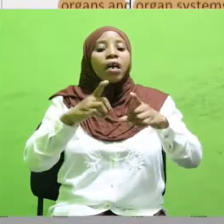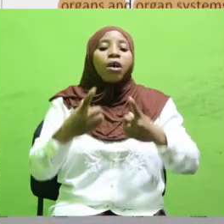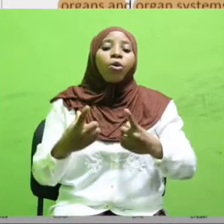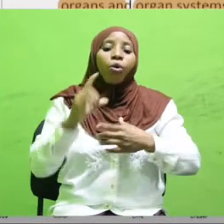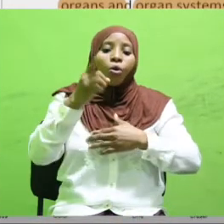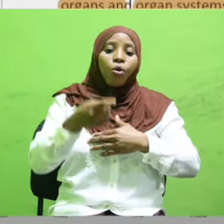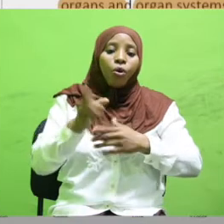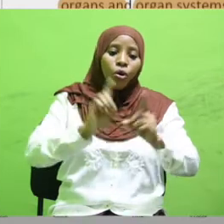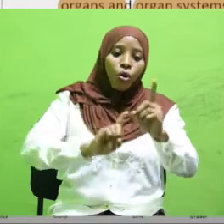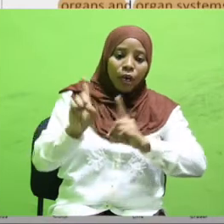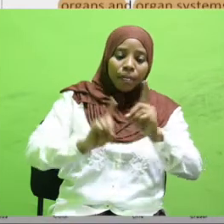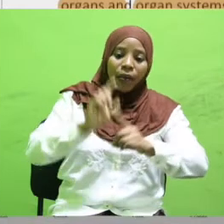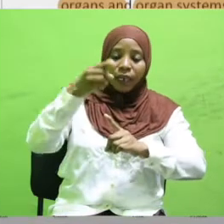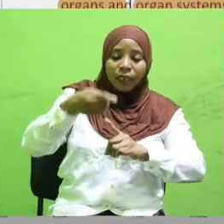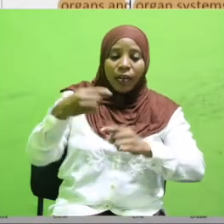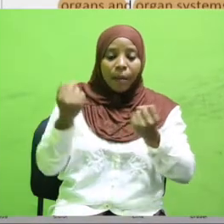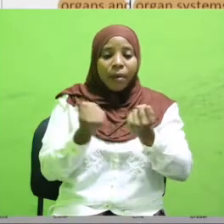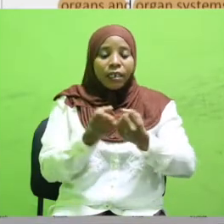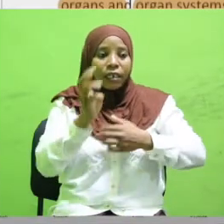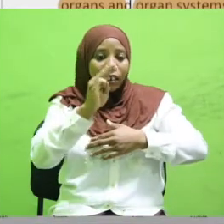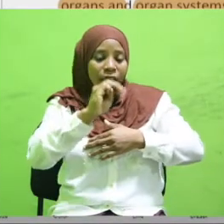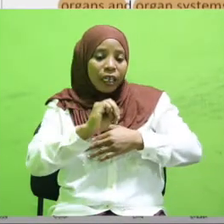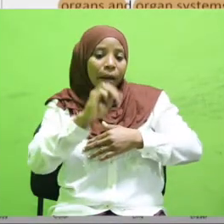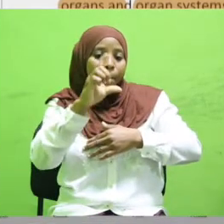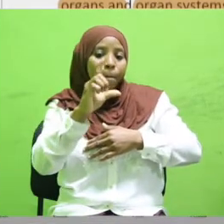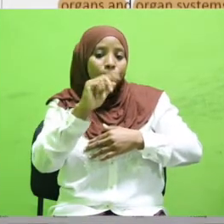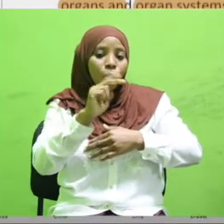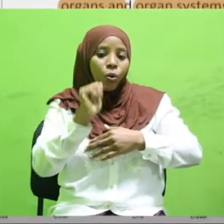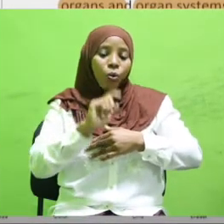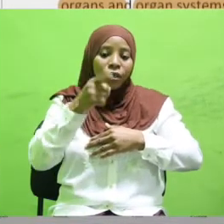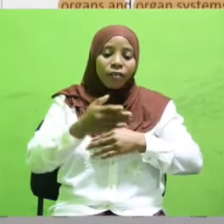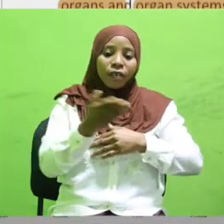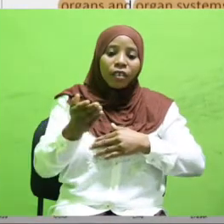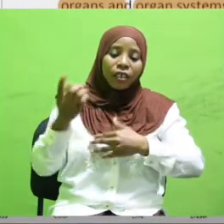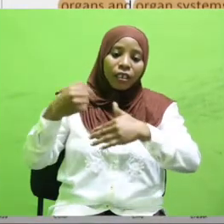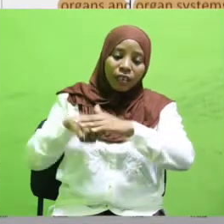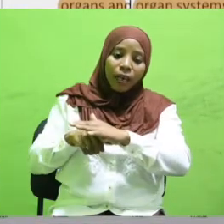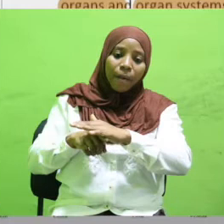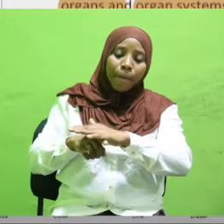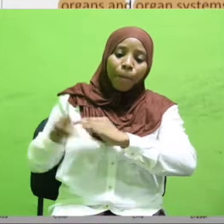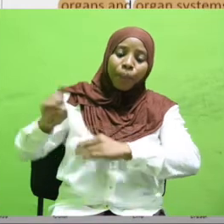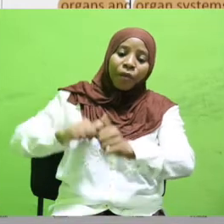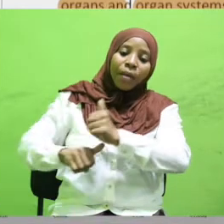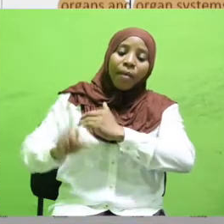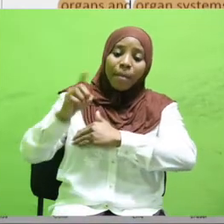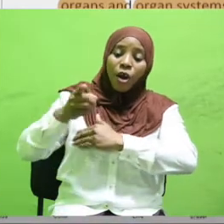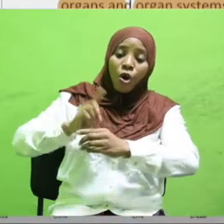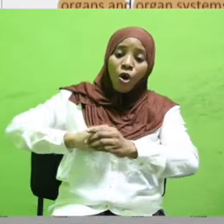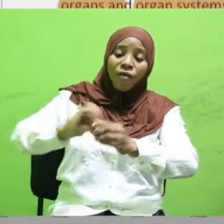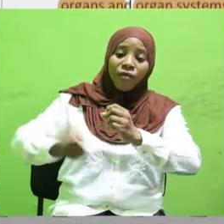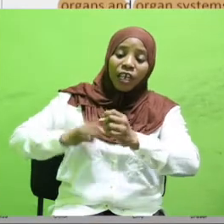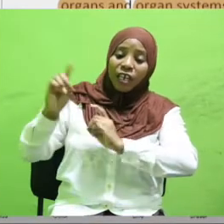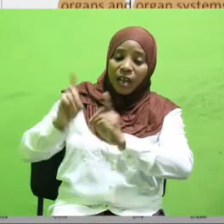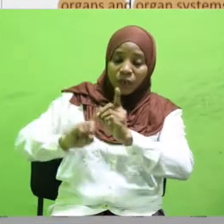cells, while in kingdom fungi, some are unicellular. So there are some members of kingdom fungi which